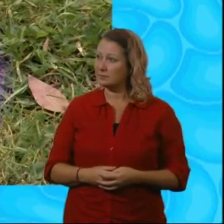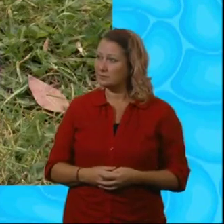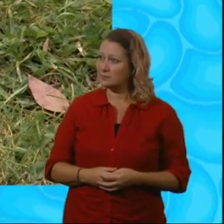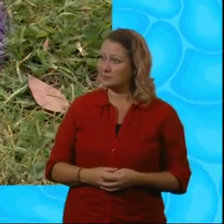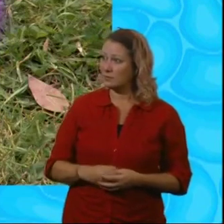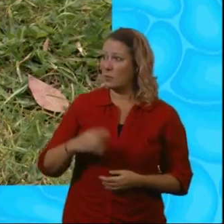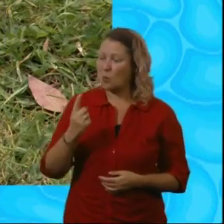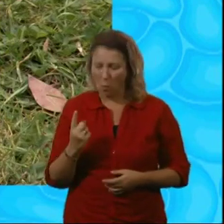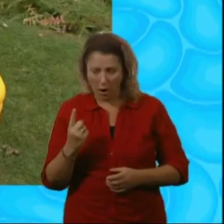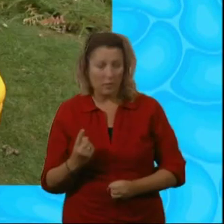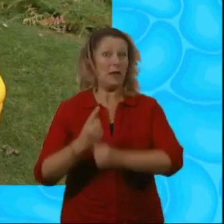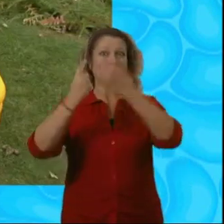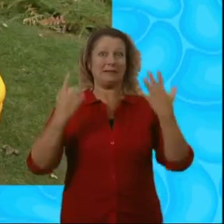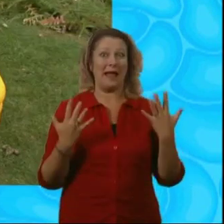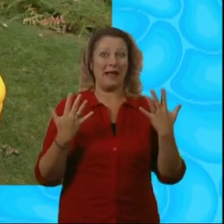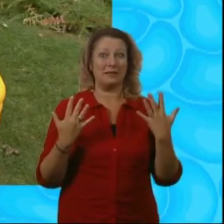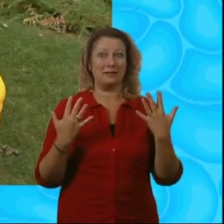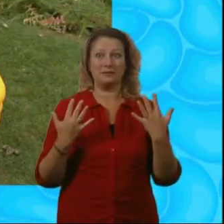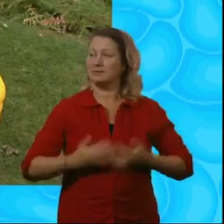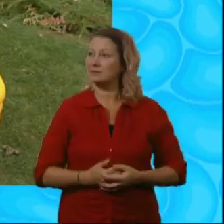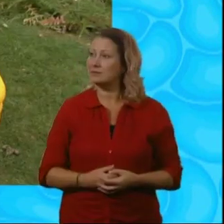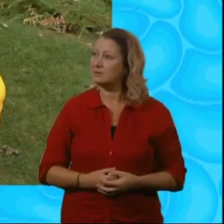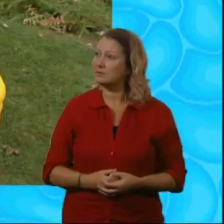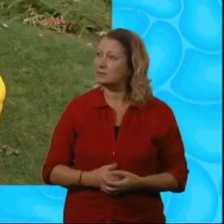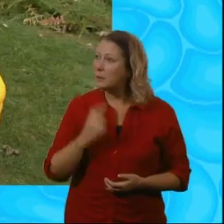Make one into ten!